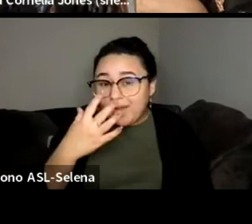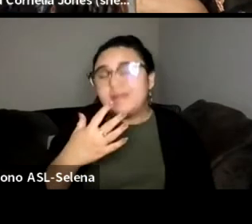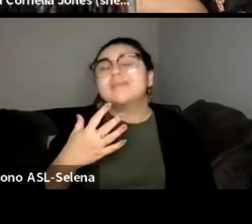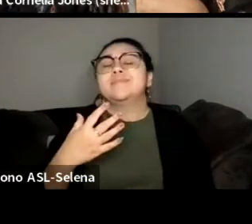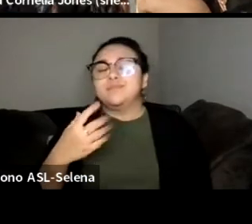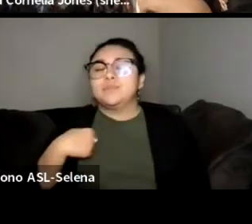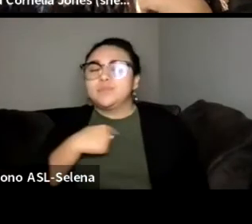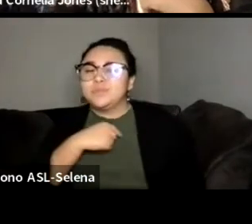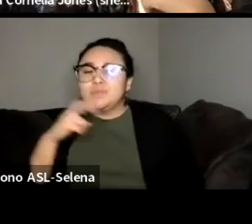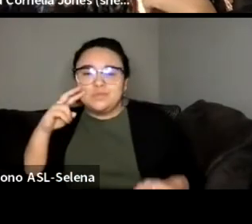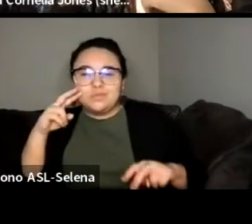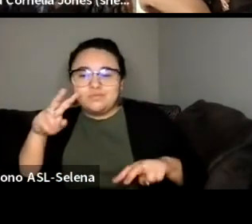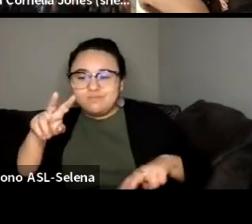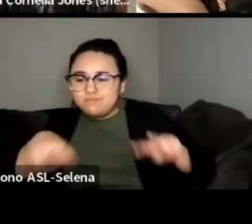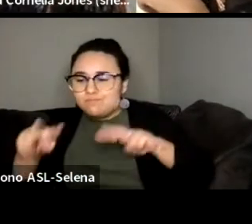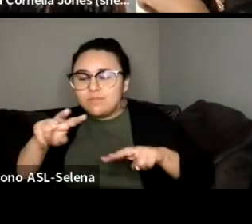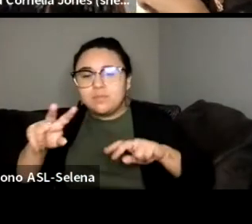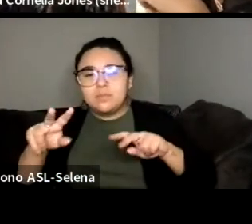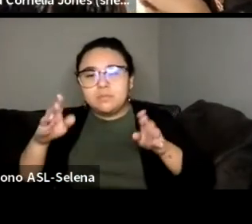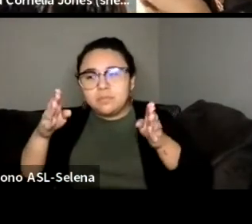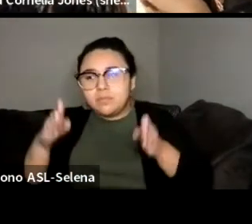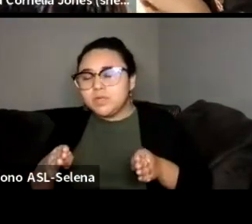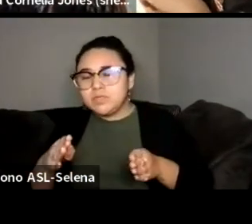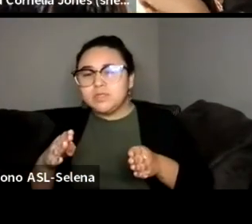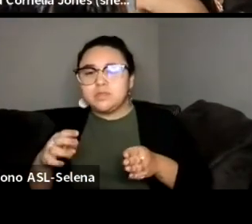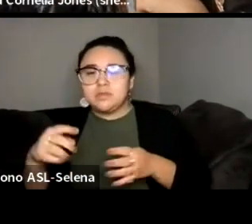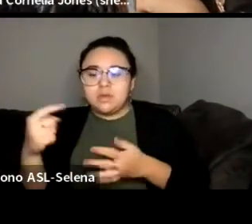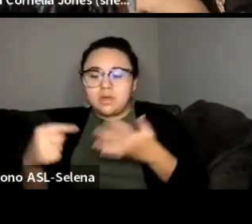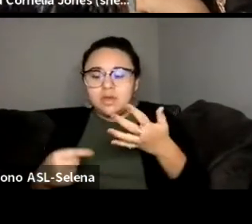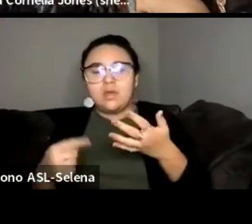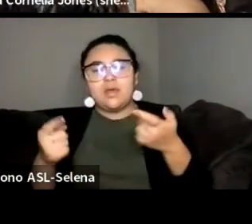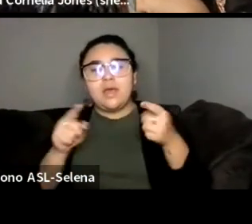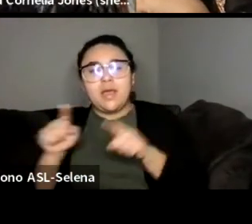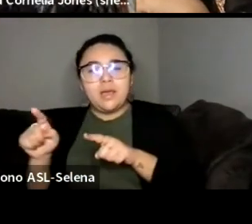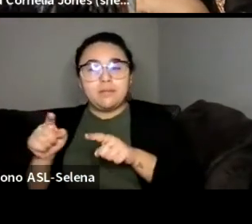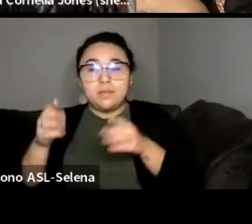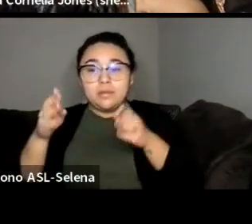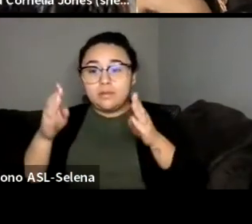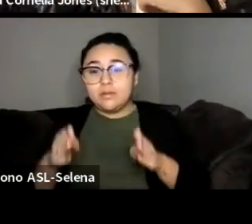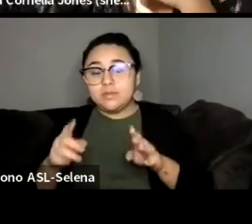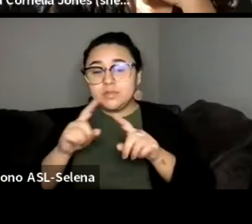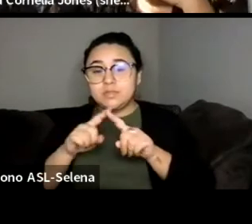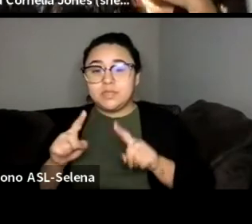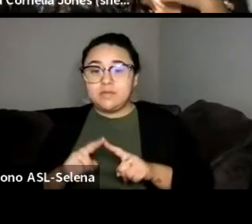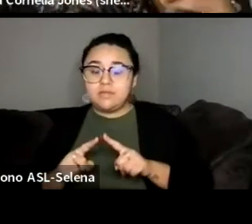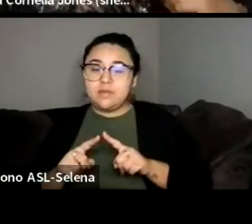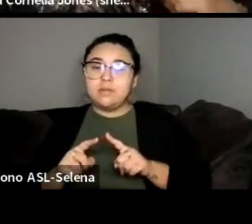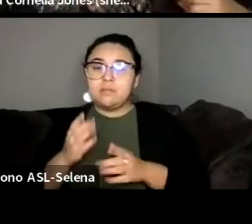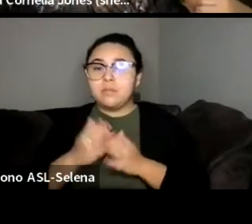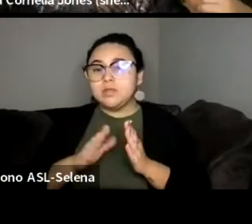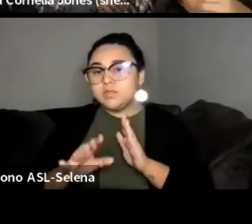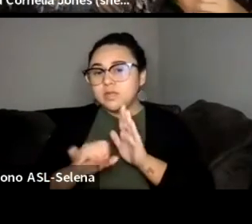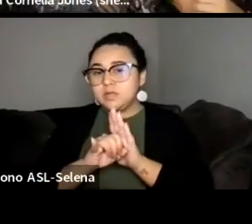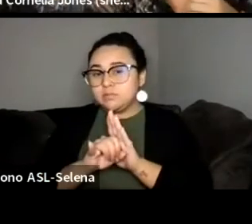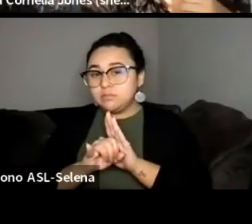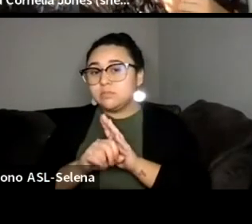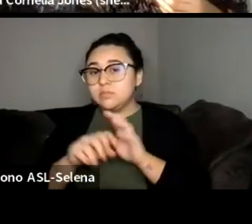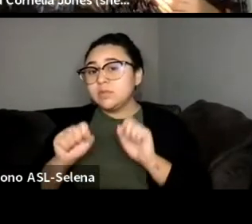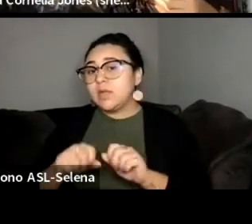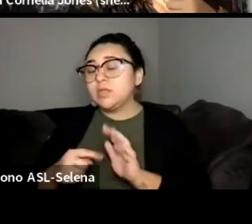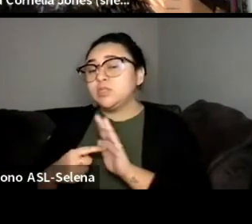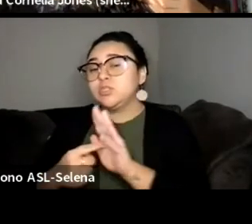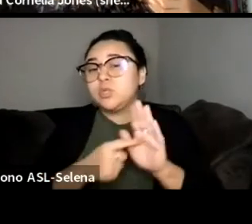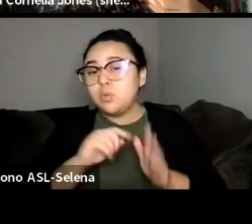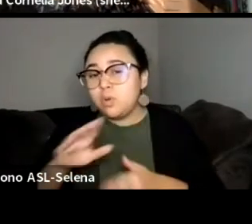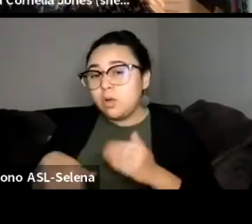entirely with all these different things going on. If a person is, you know, has many different elements of their identity, can they bring all of them? Can they feel that